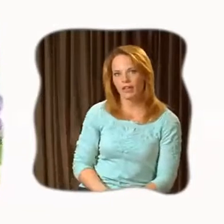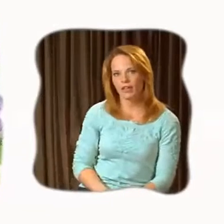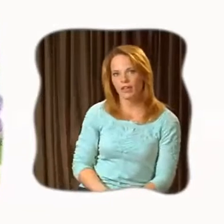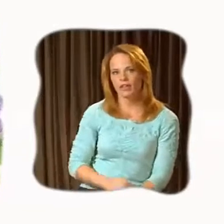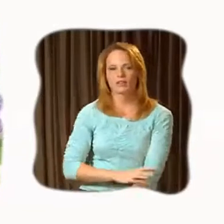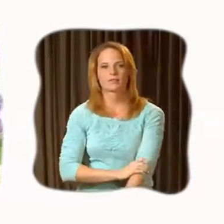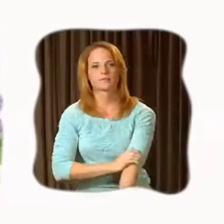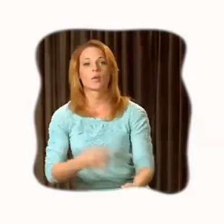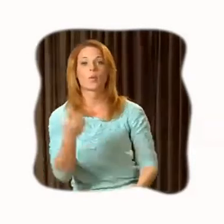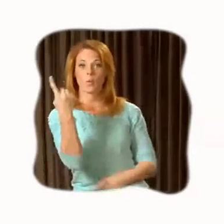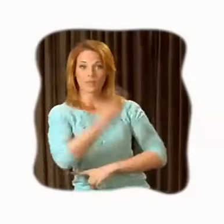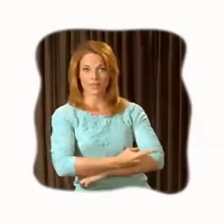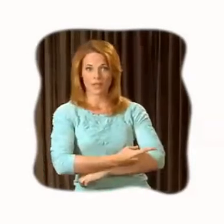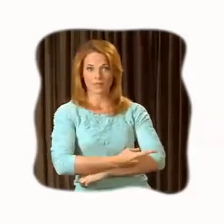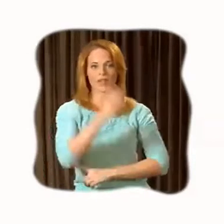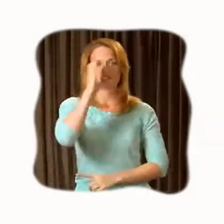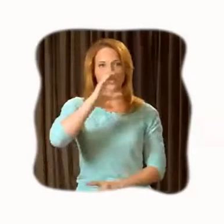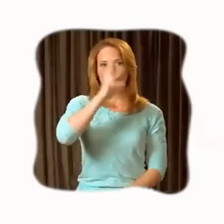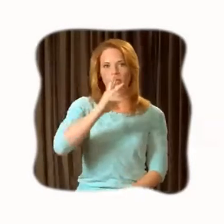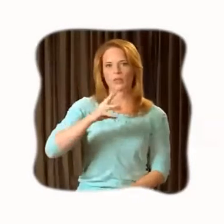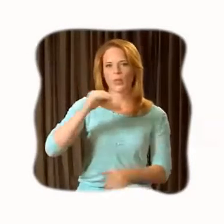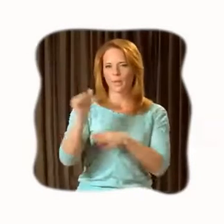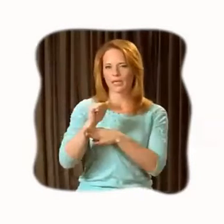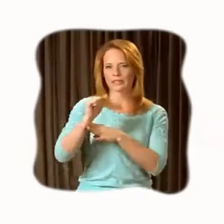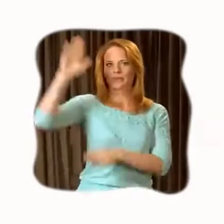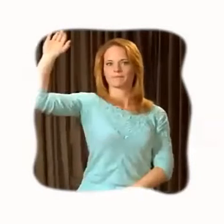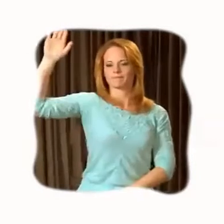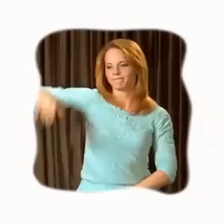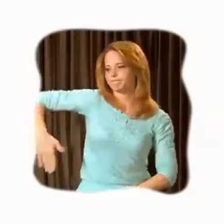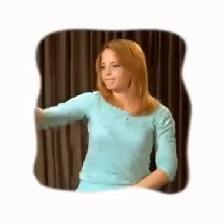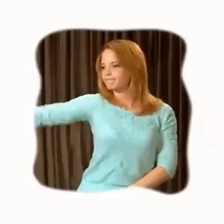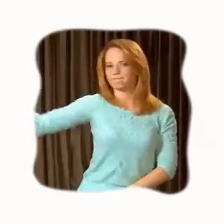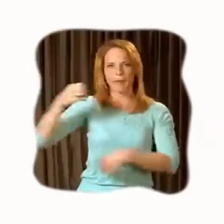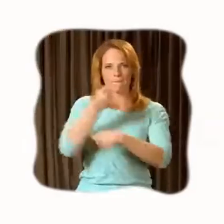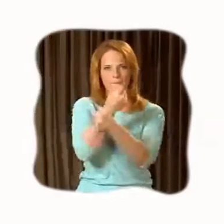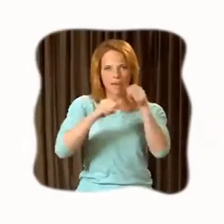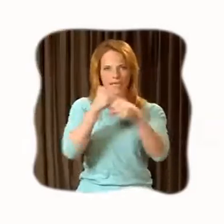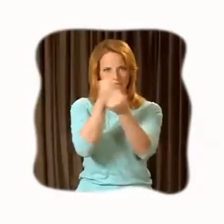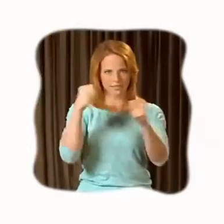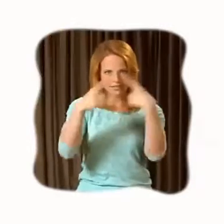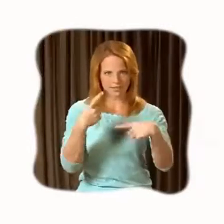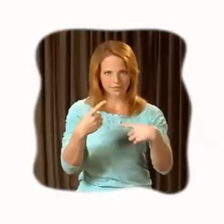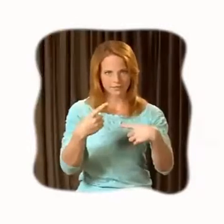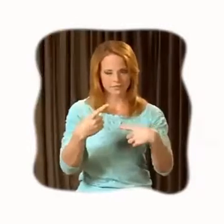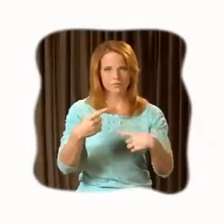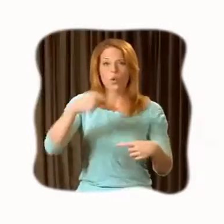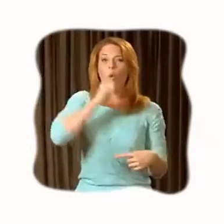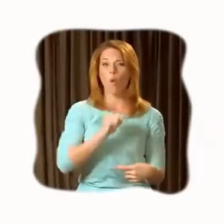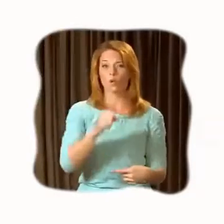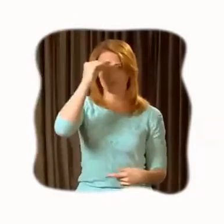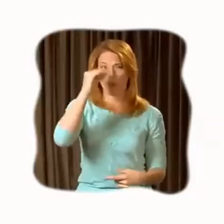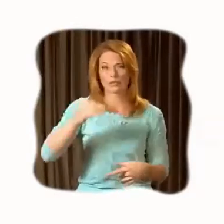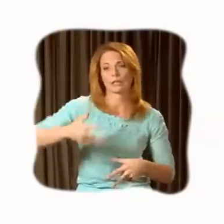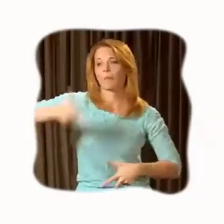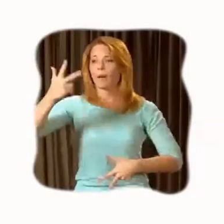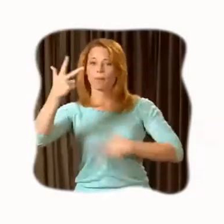Wilson. One day, while Chester and Wilson were practicing their hand signals, some older boys rode